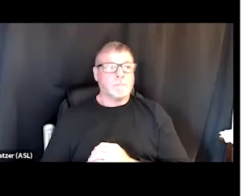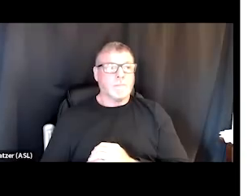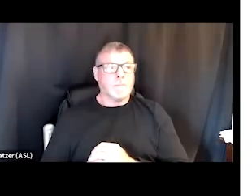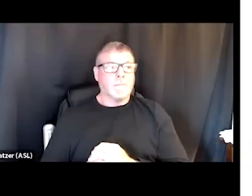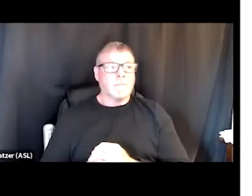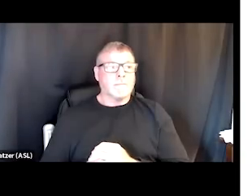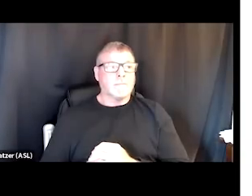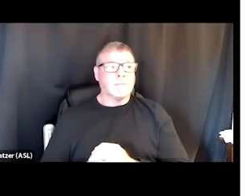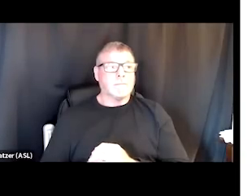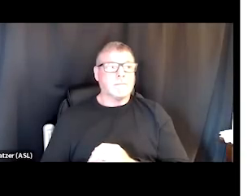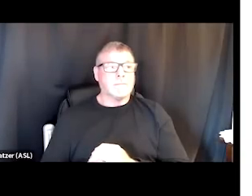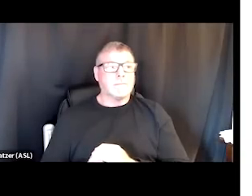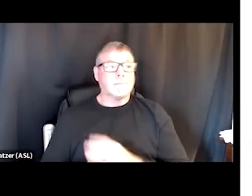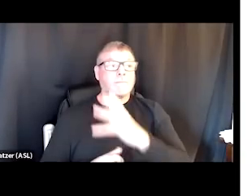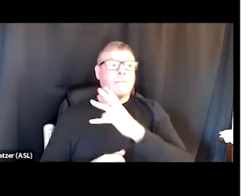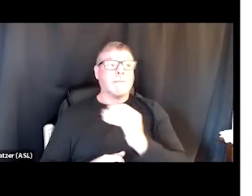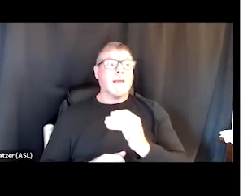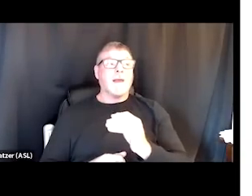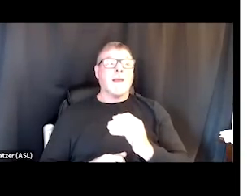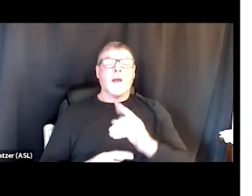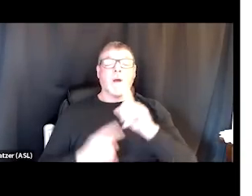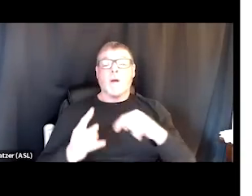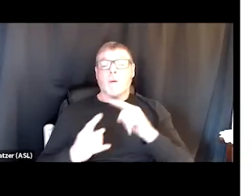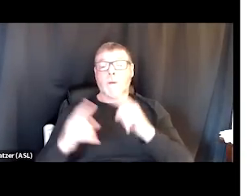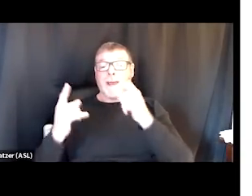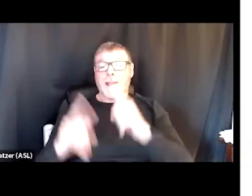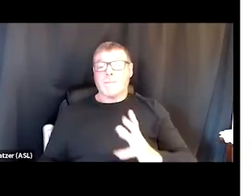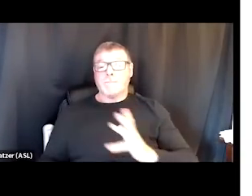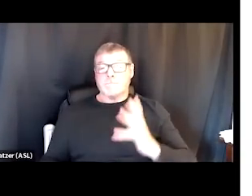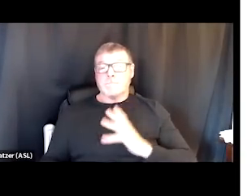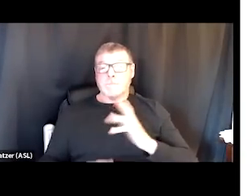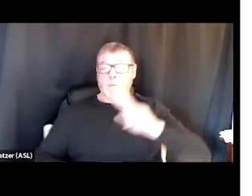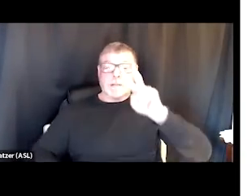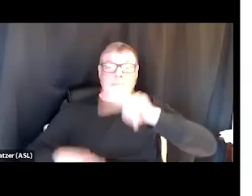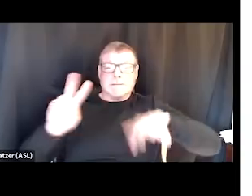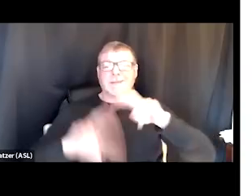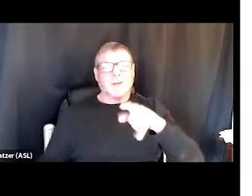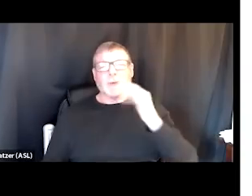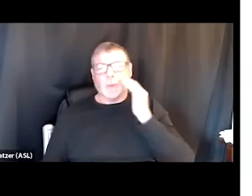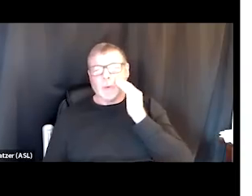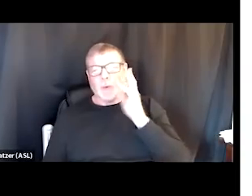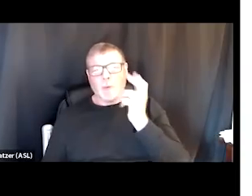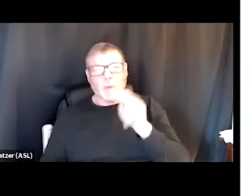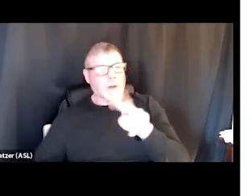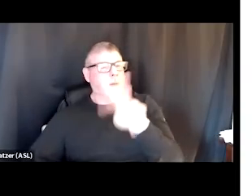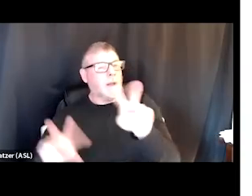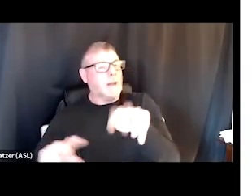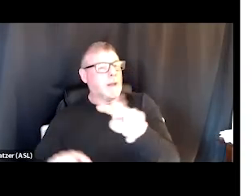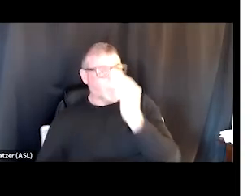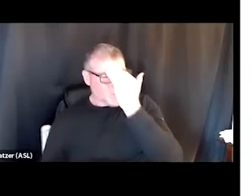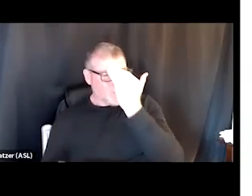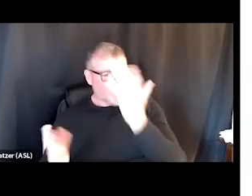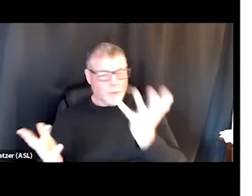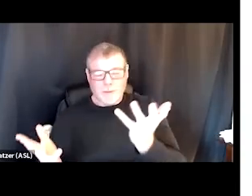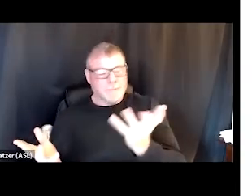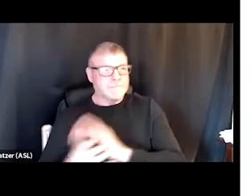And when it comes to the formal assessment, I think anybody can tell when they're being assessed, and it can be highly disrespectful in a